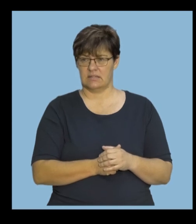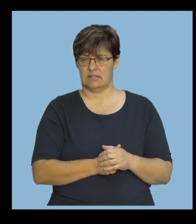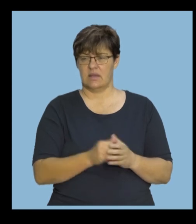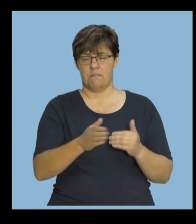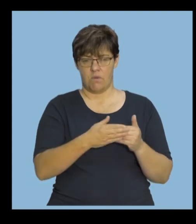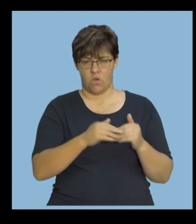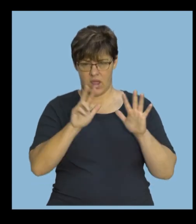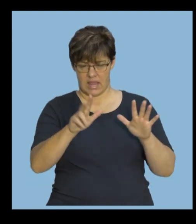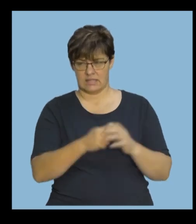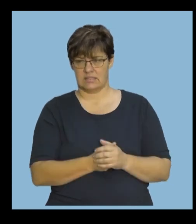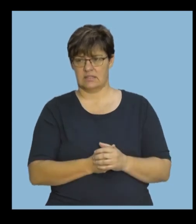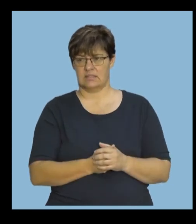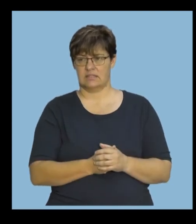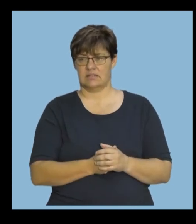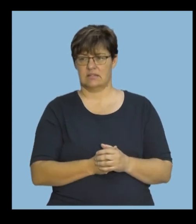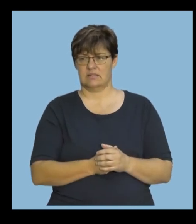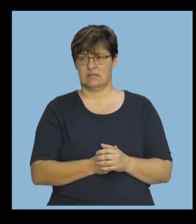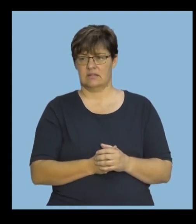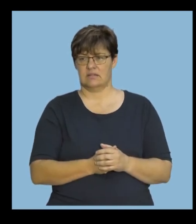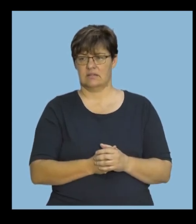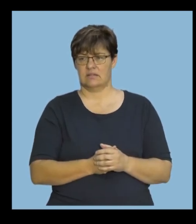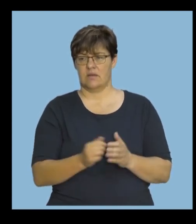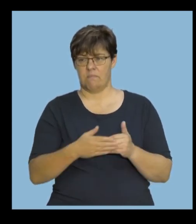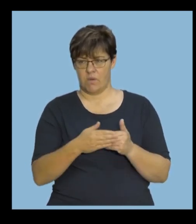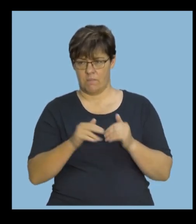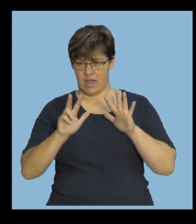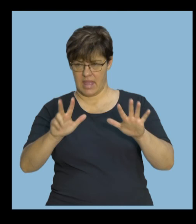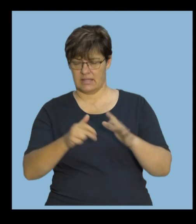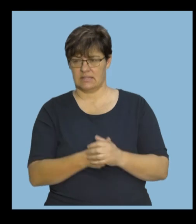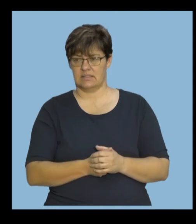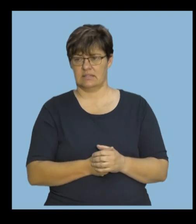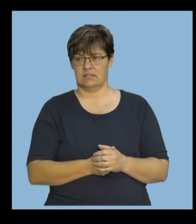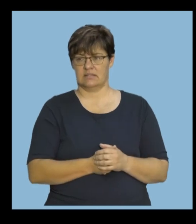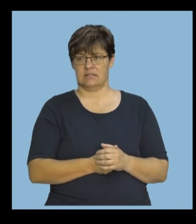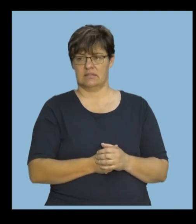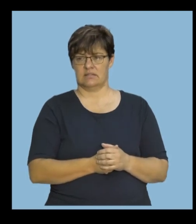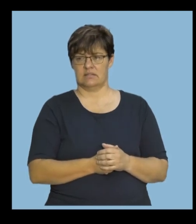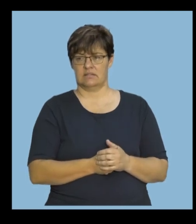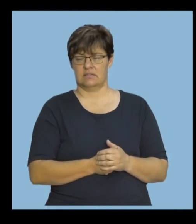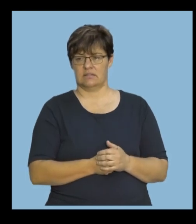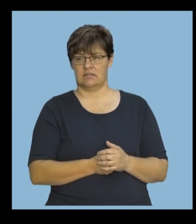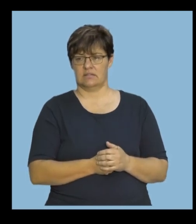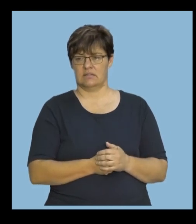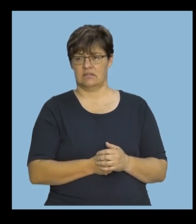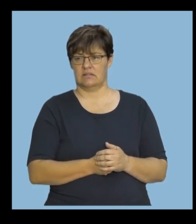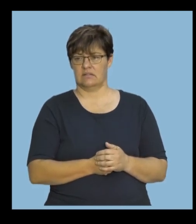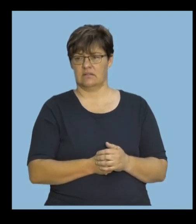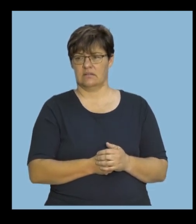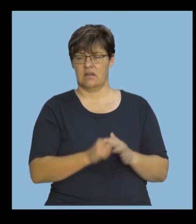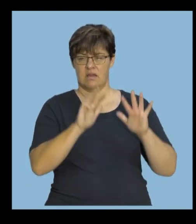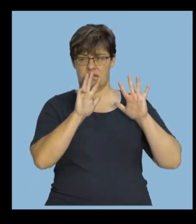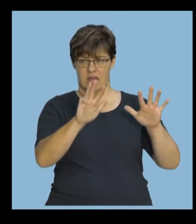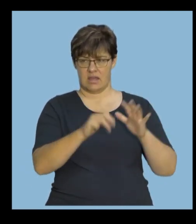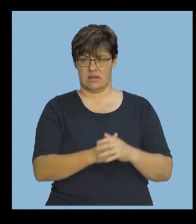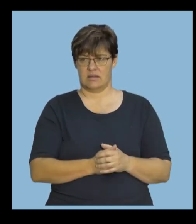have 8. Another 8 there, another 8 there, which I